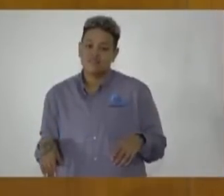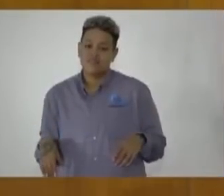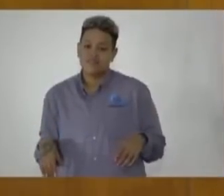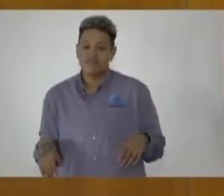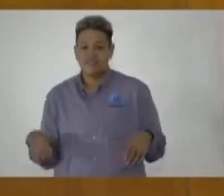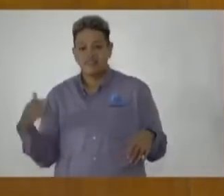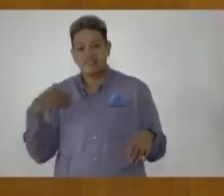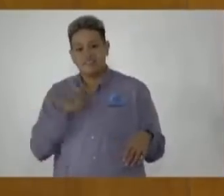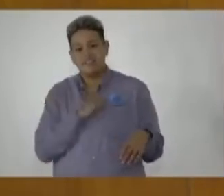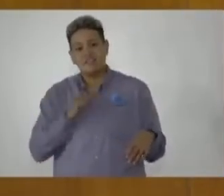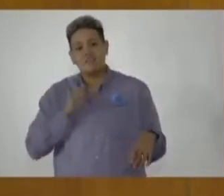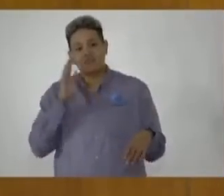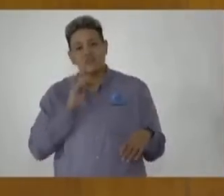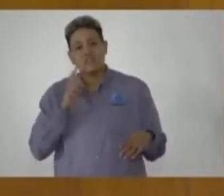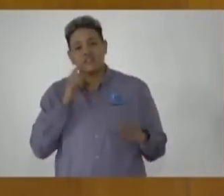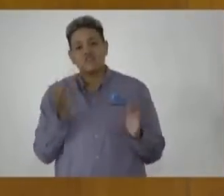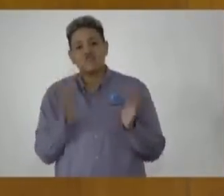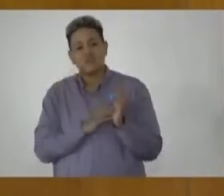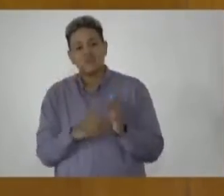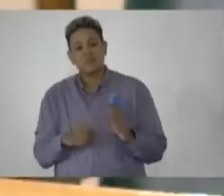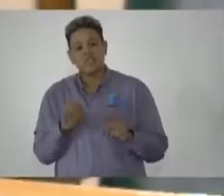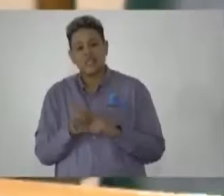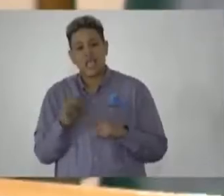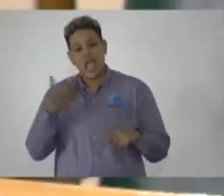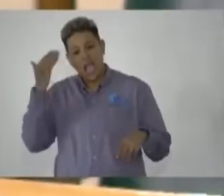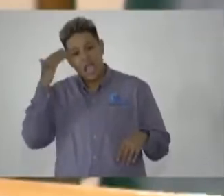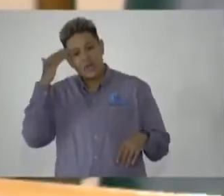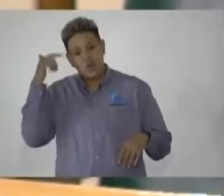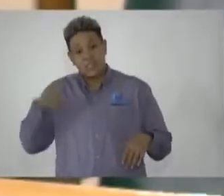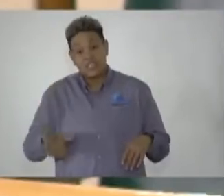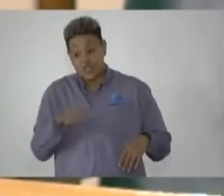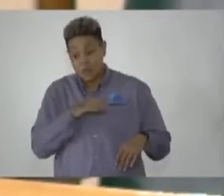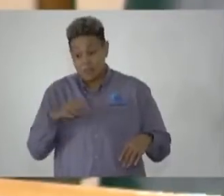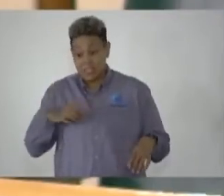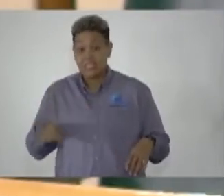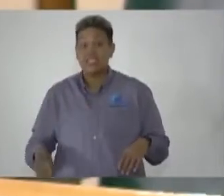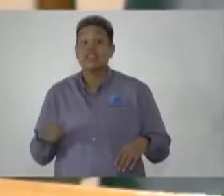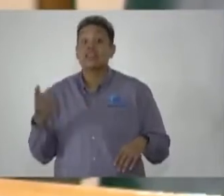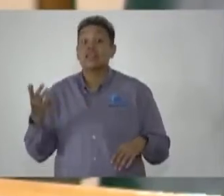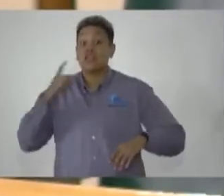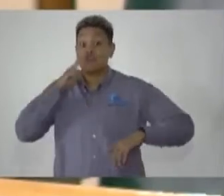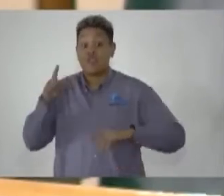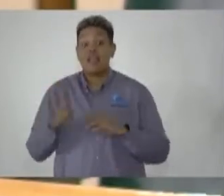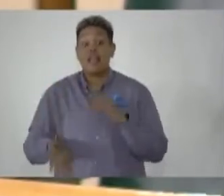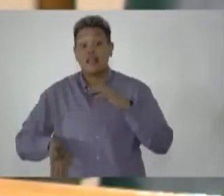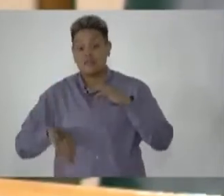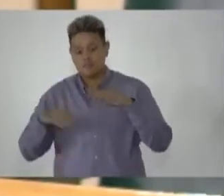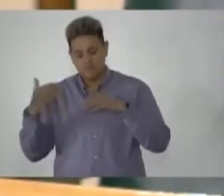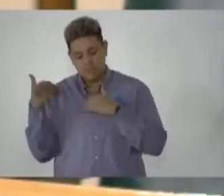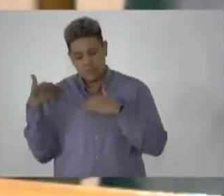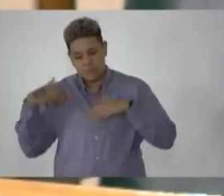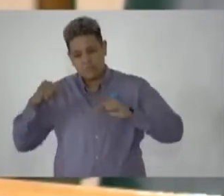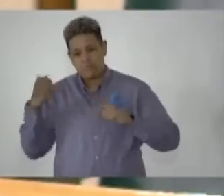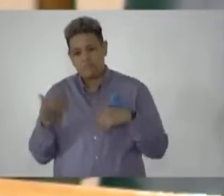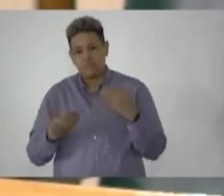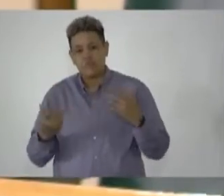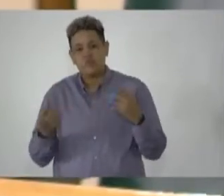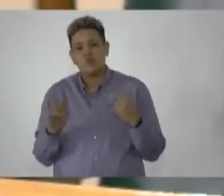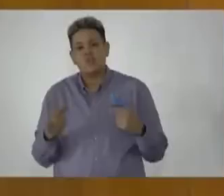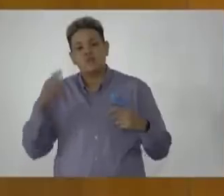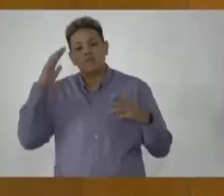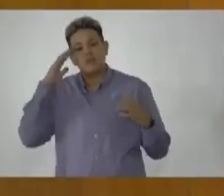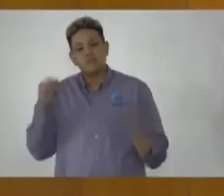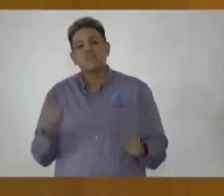my dear Senator, Ronnie said me to repeat it, but I do know that this committee is up to the task. Mr.